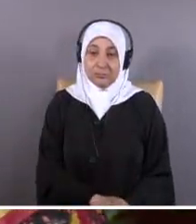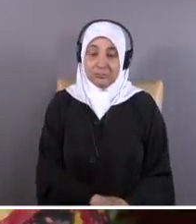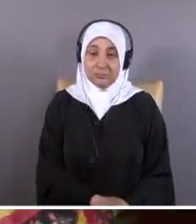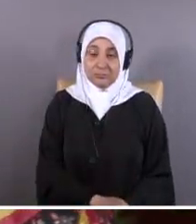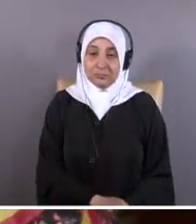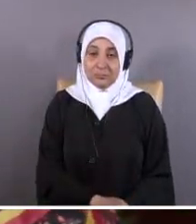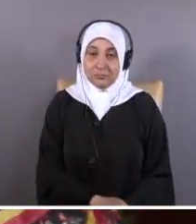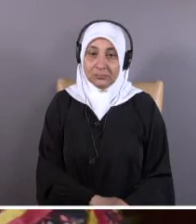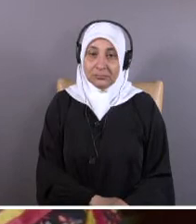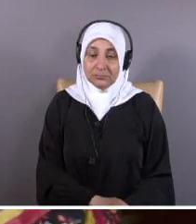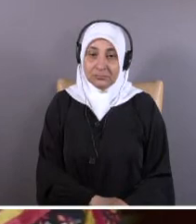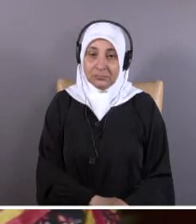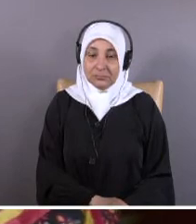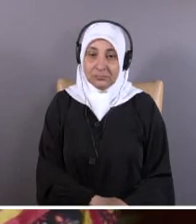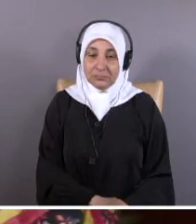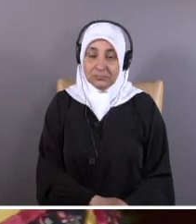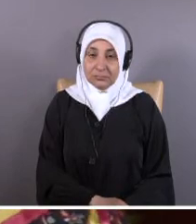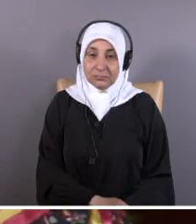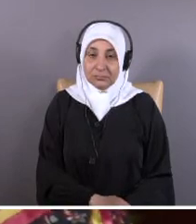the heart of the Jesuits.